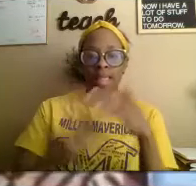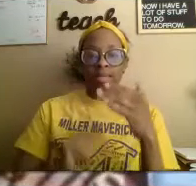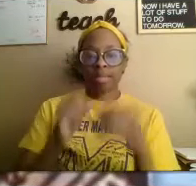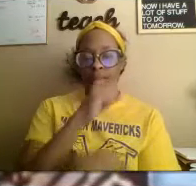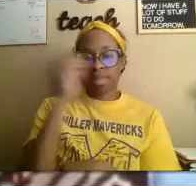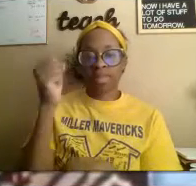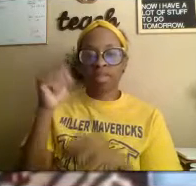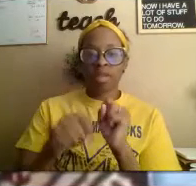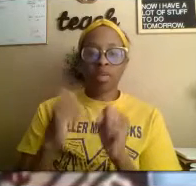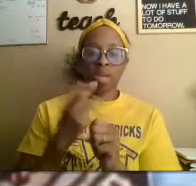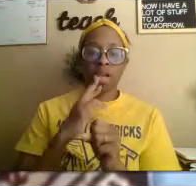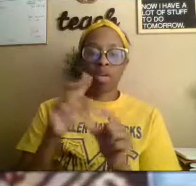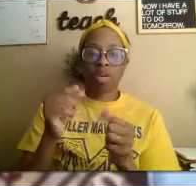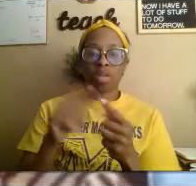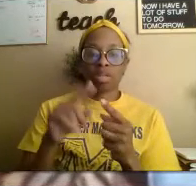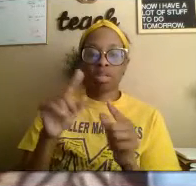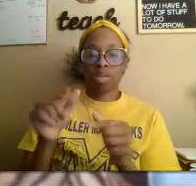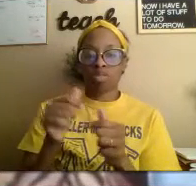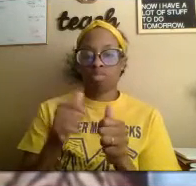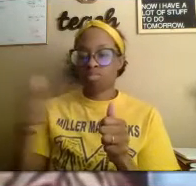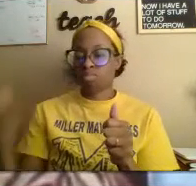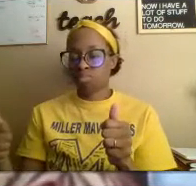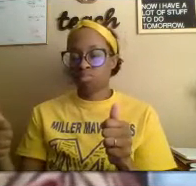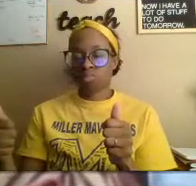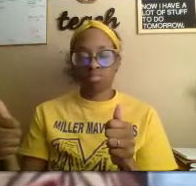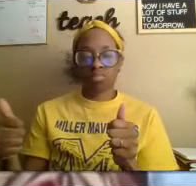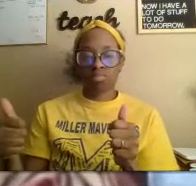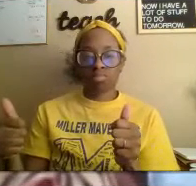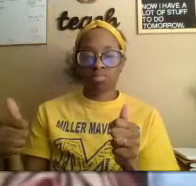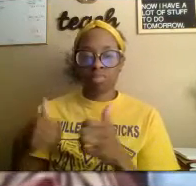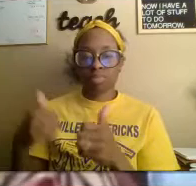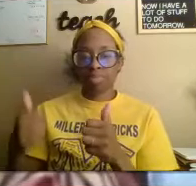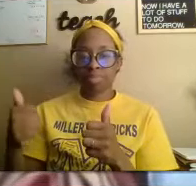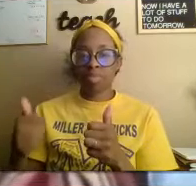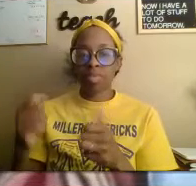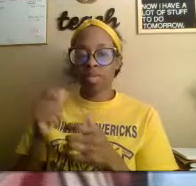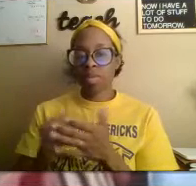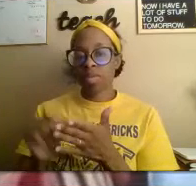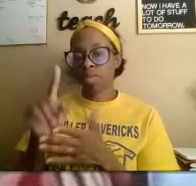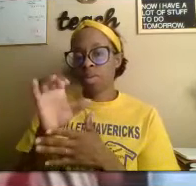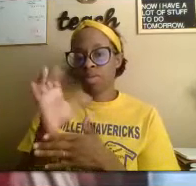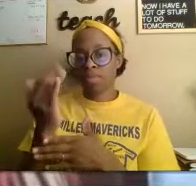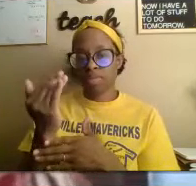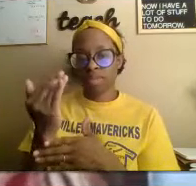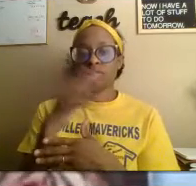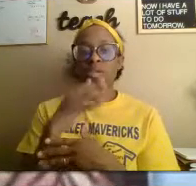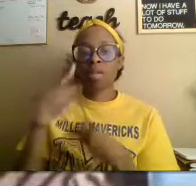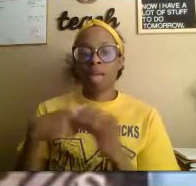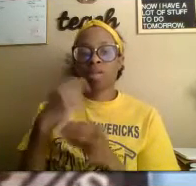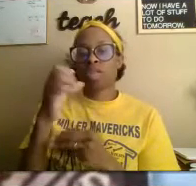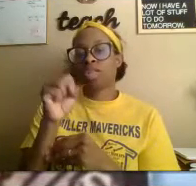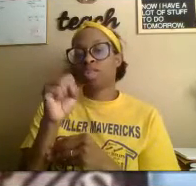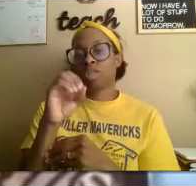So we are going to hop over to page 115 and talk about